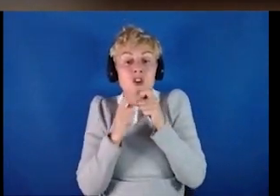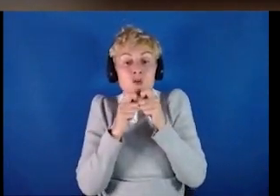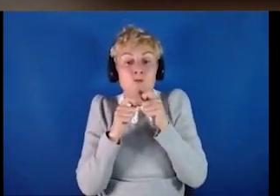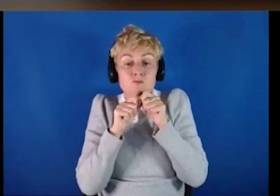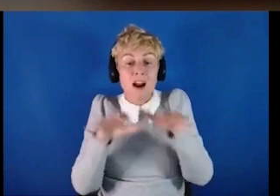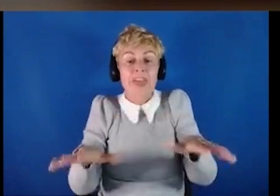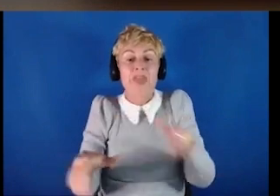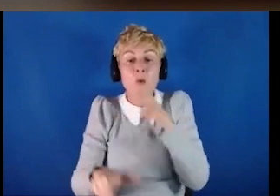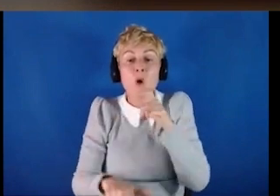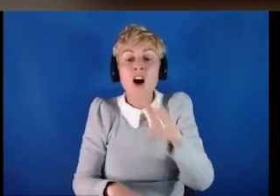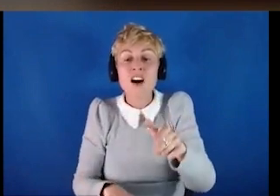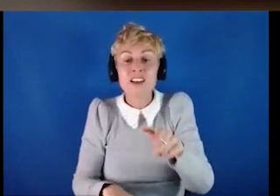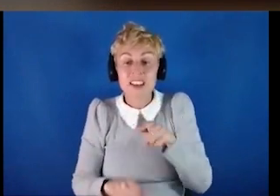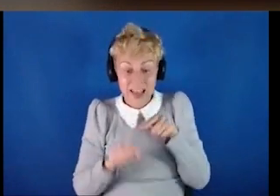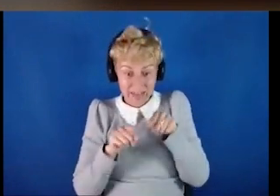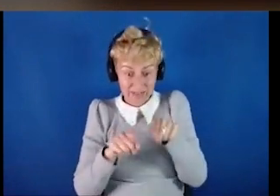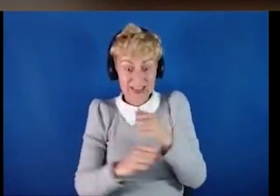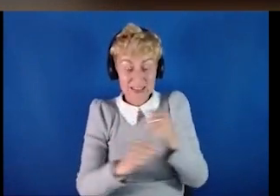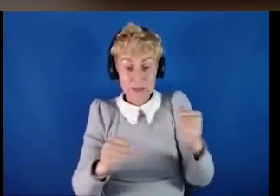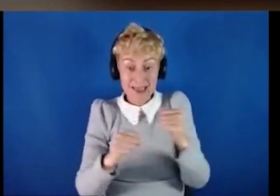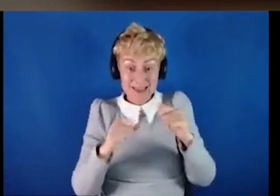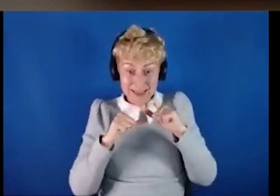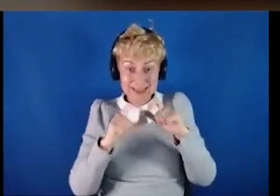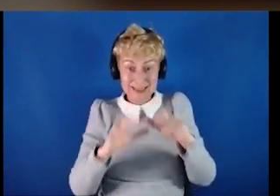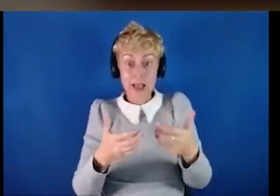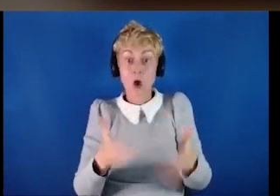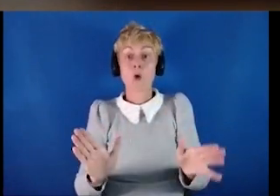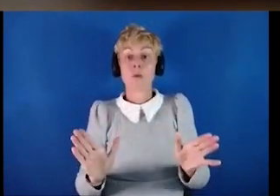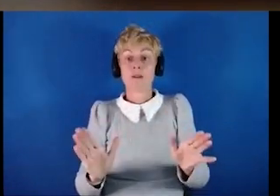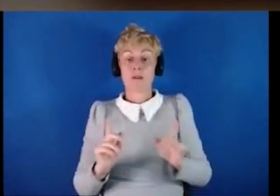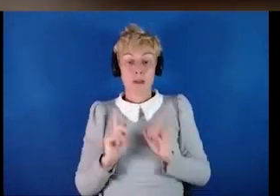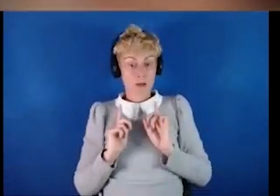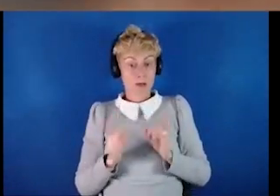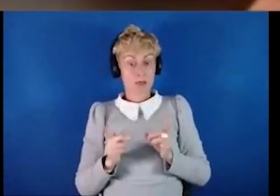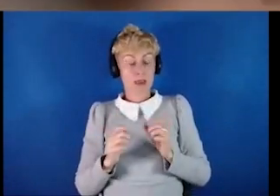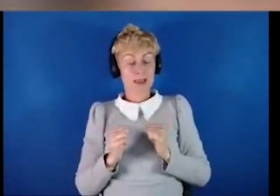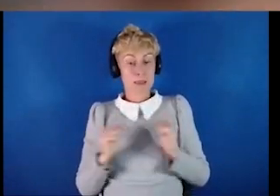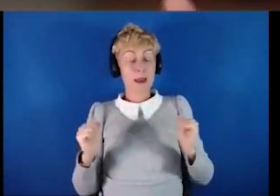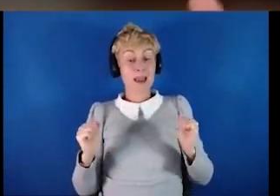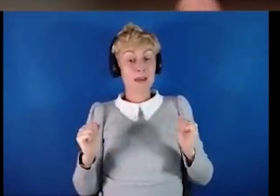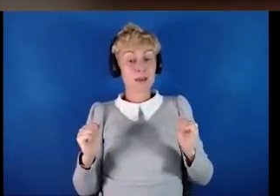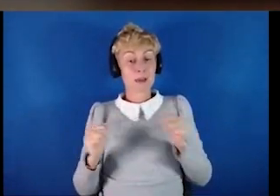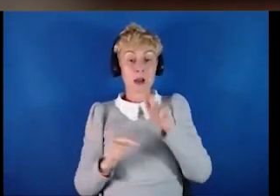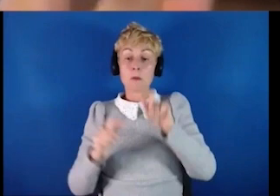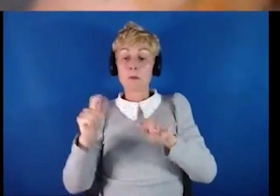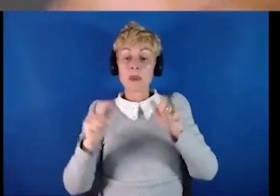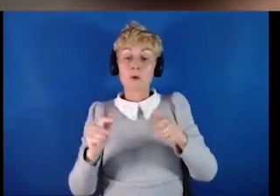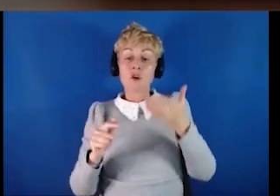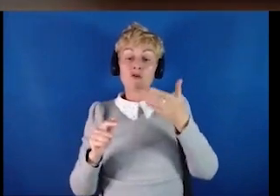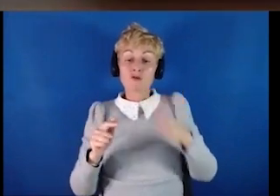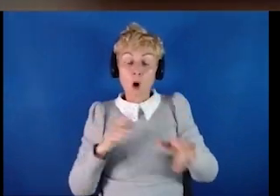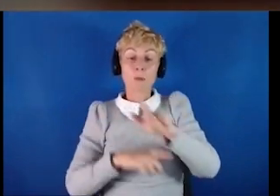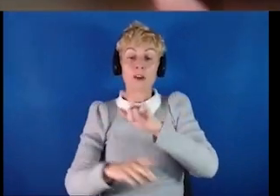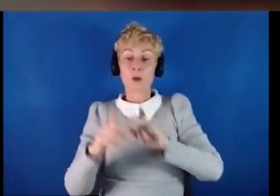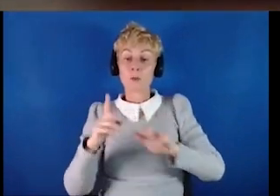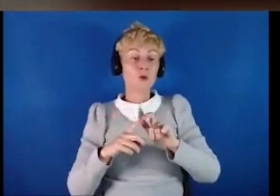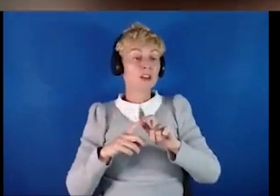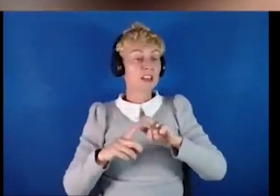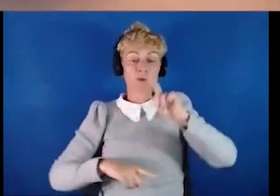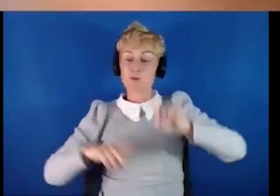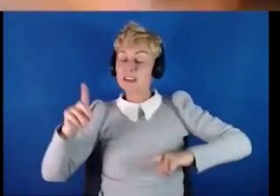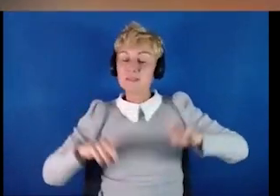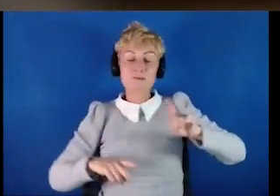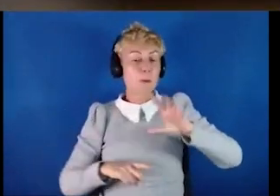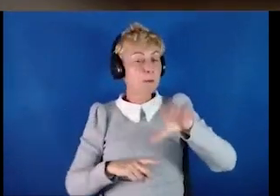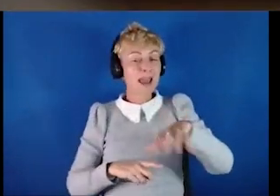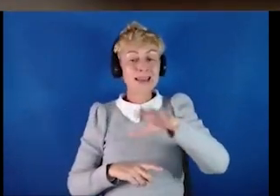that this space is still open. This is the place where people from the communities and from various different places